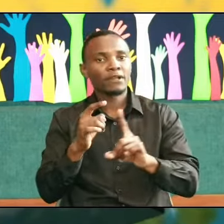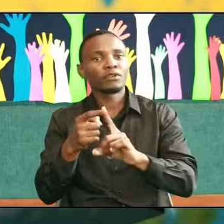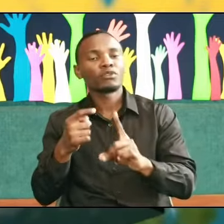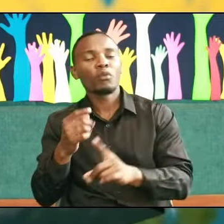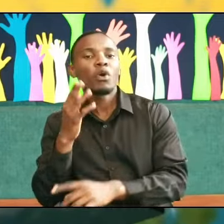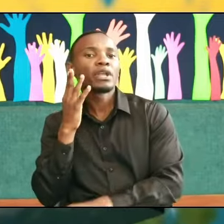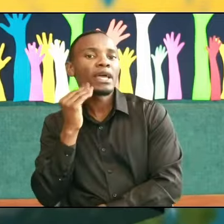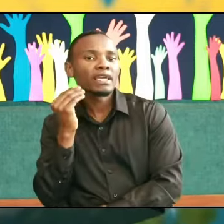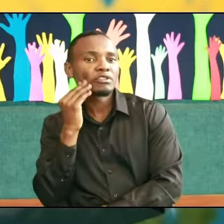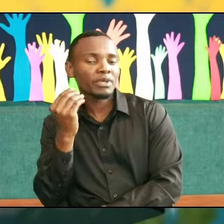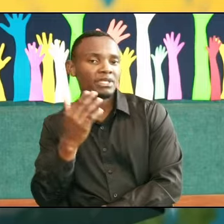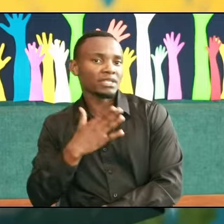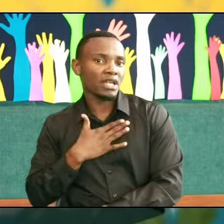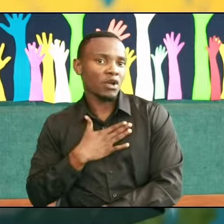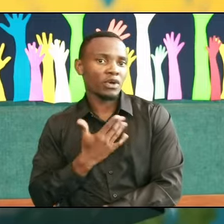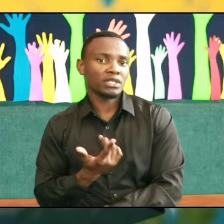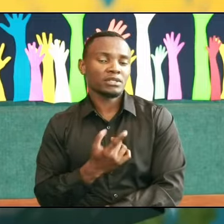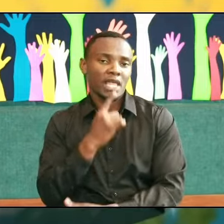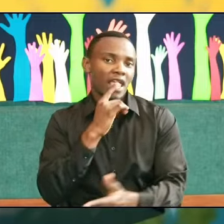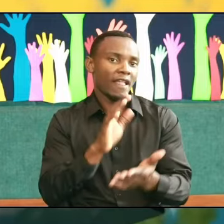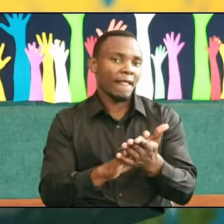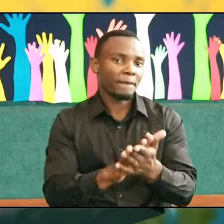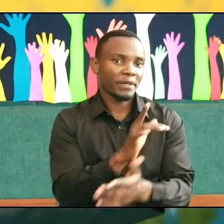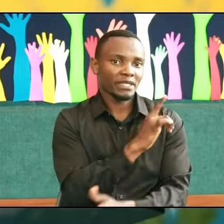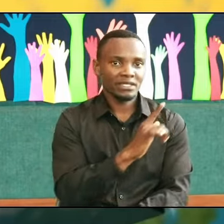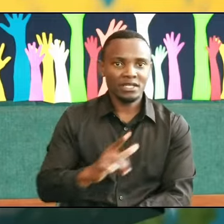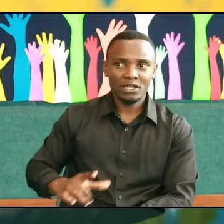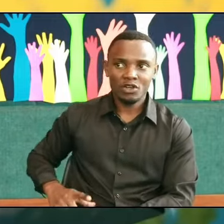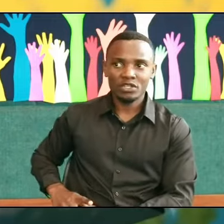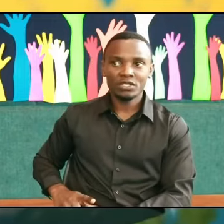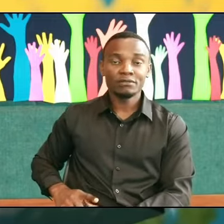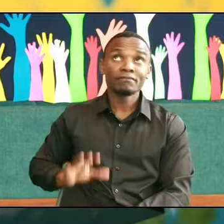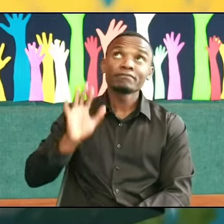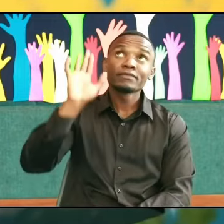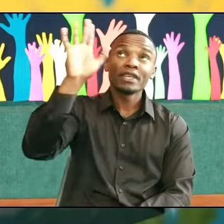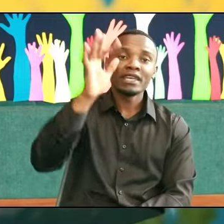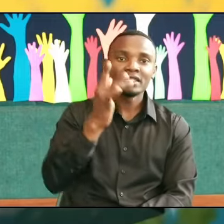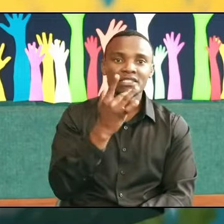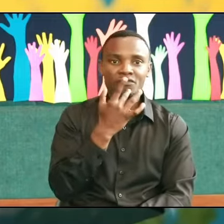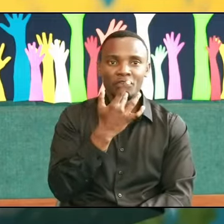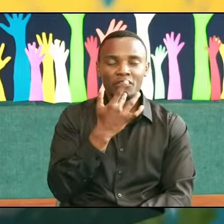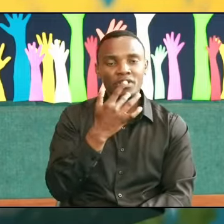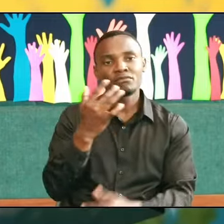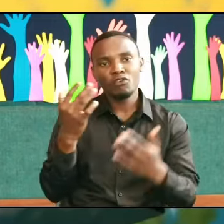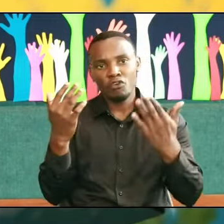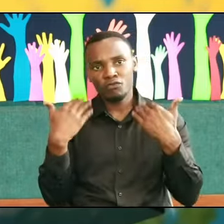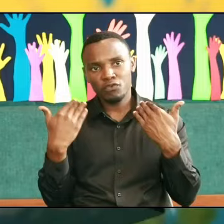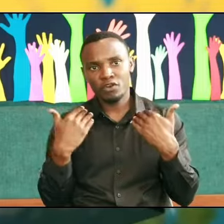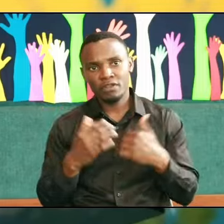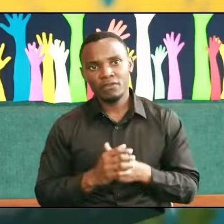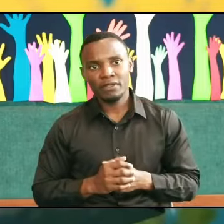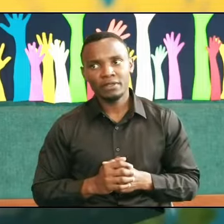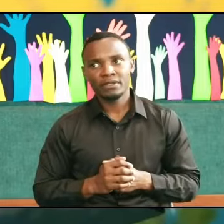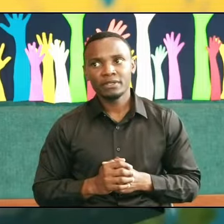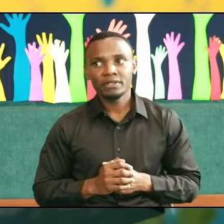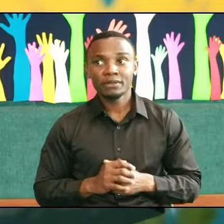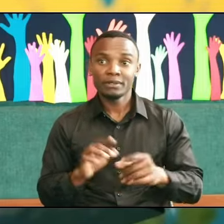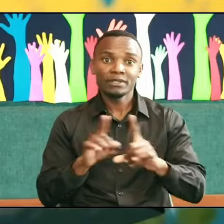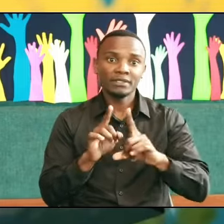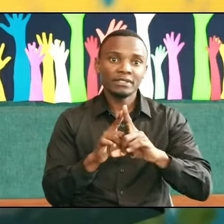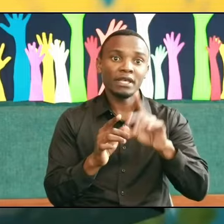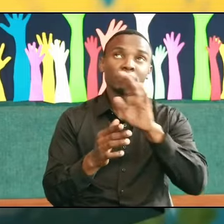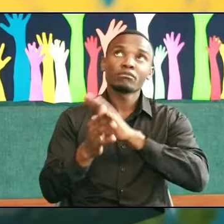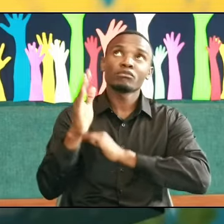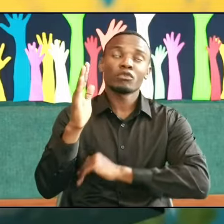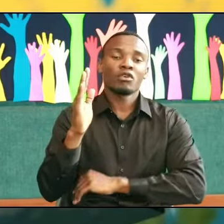what we go through. Praise the Lord. His favor is for life. And he's in the sanctuary there for us,